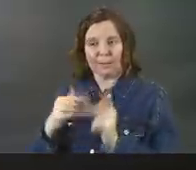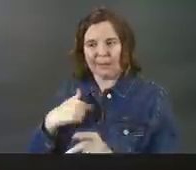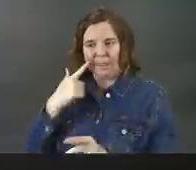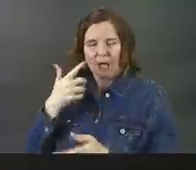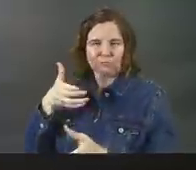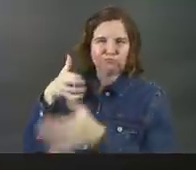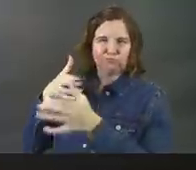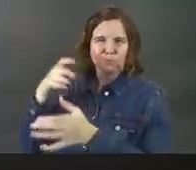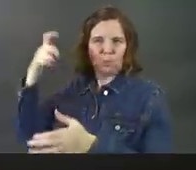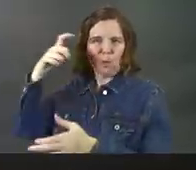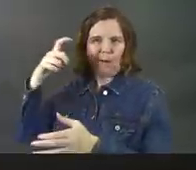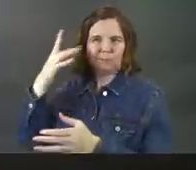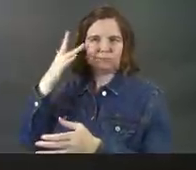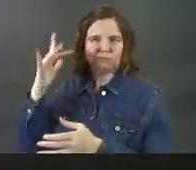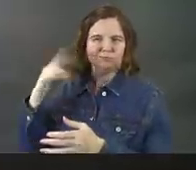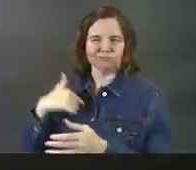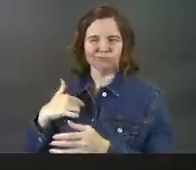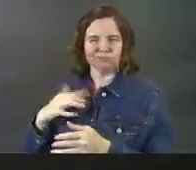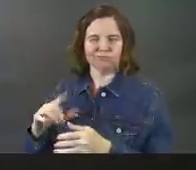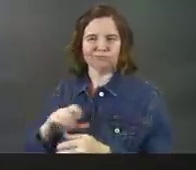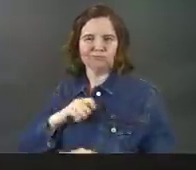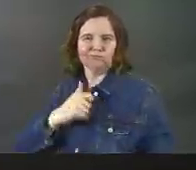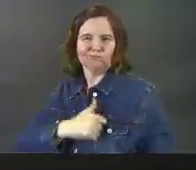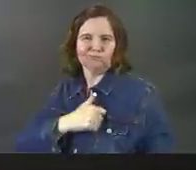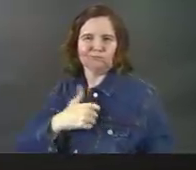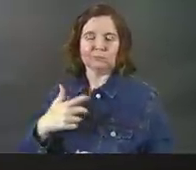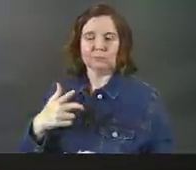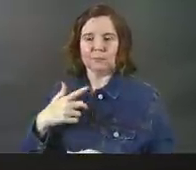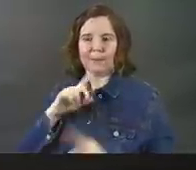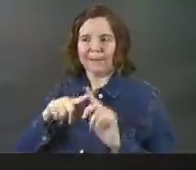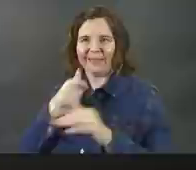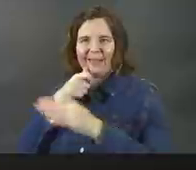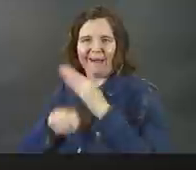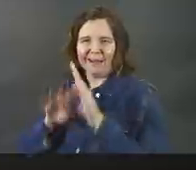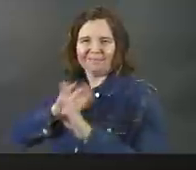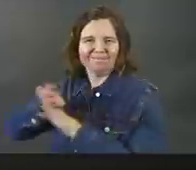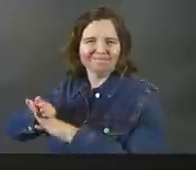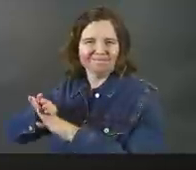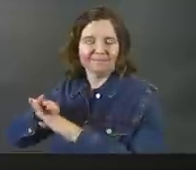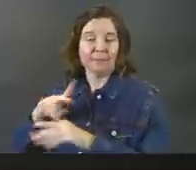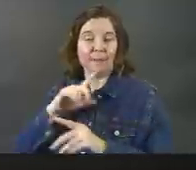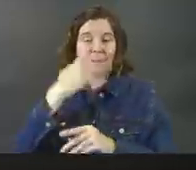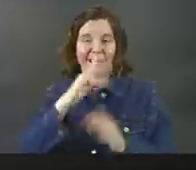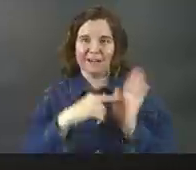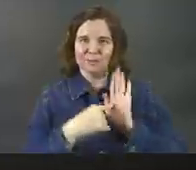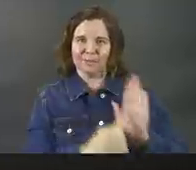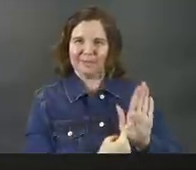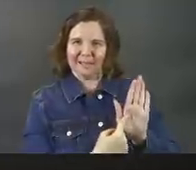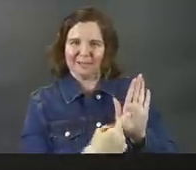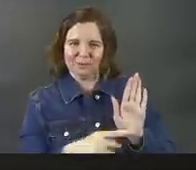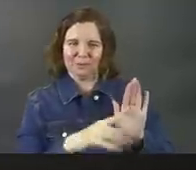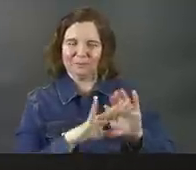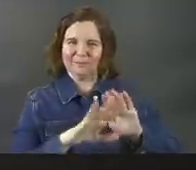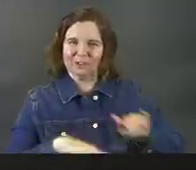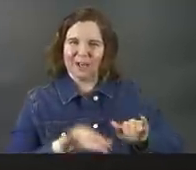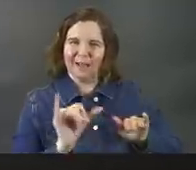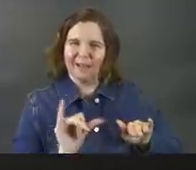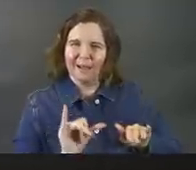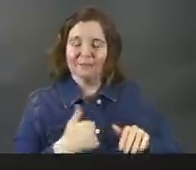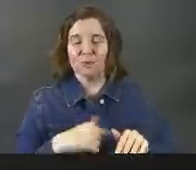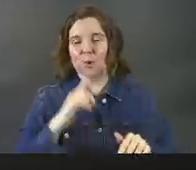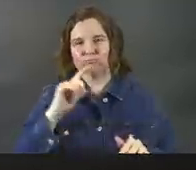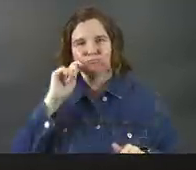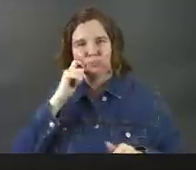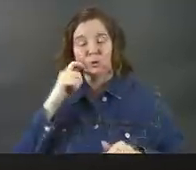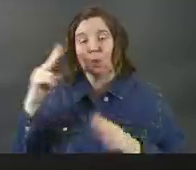think they're wise, think they're clever, and have figured it out, and that things are hidden from them, but that God's actually revealed things to those who are childlike. Really cool moment. So I'm going to